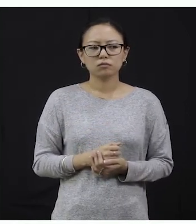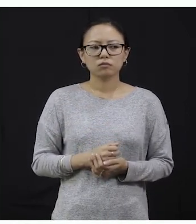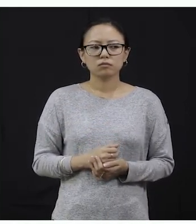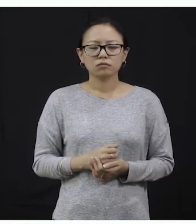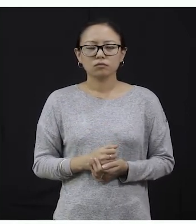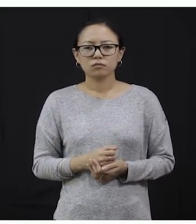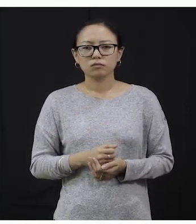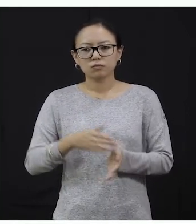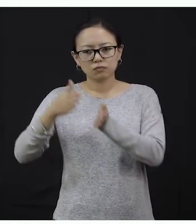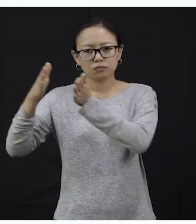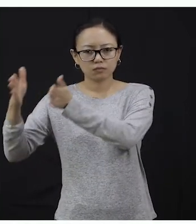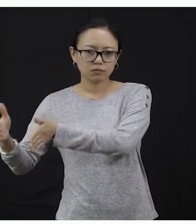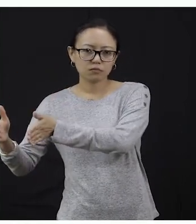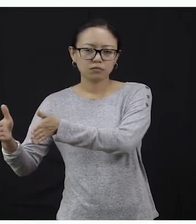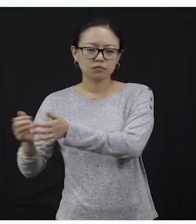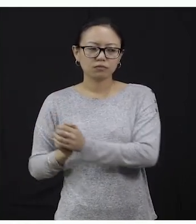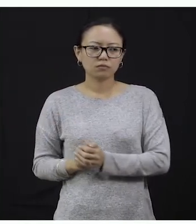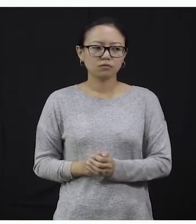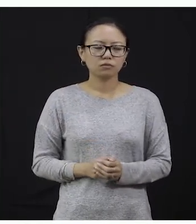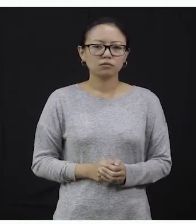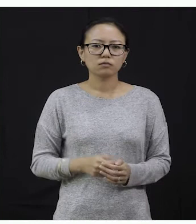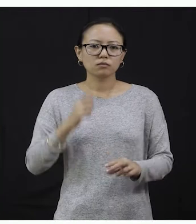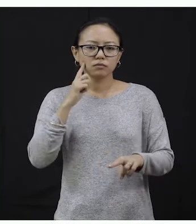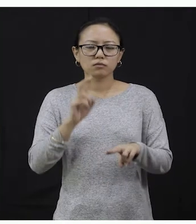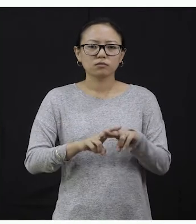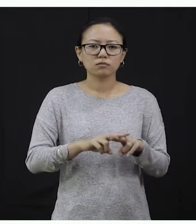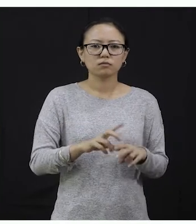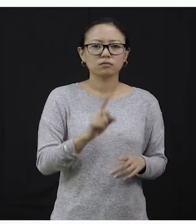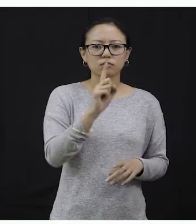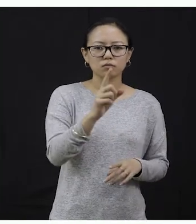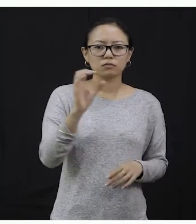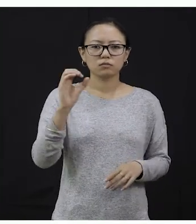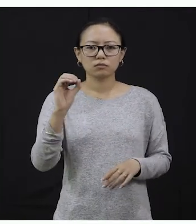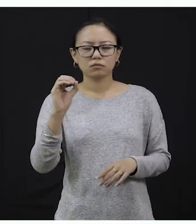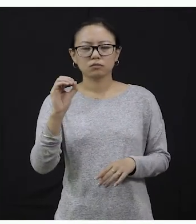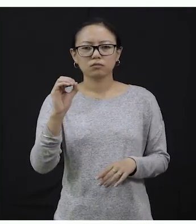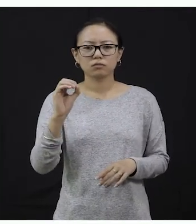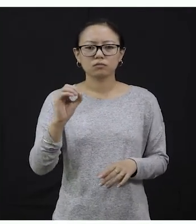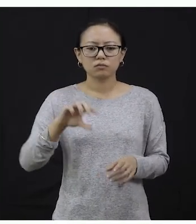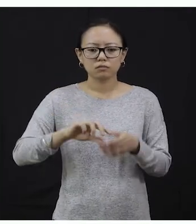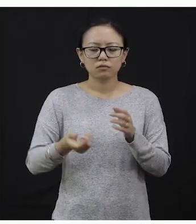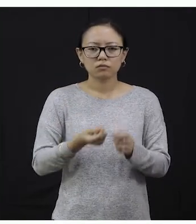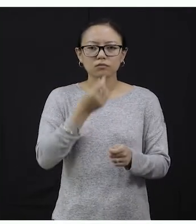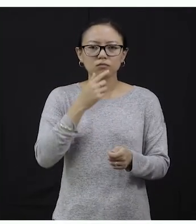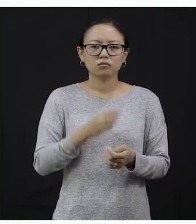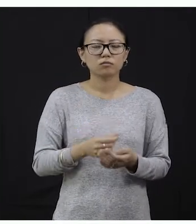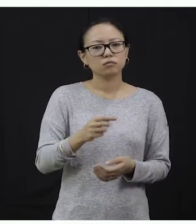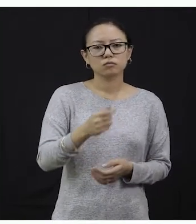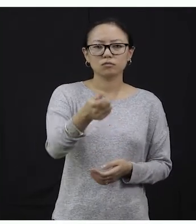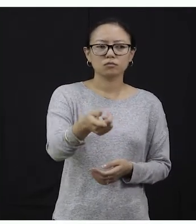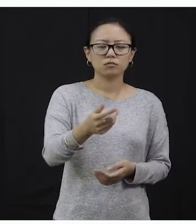place. Now, if you were given 10 rupees to buy a sweets, if you were given 10 rupees to buy a